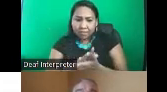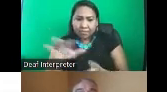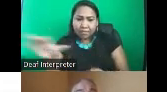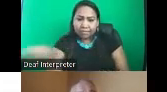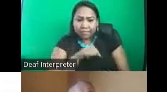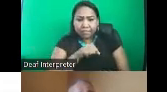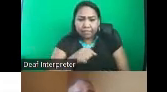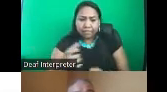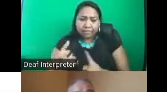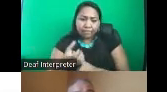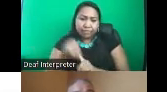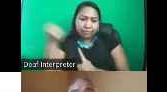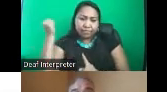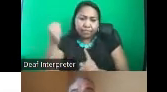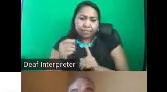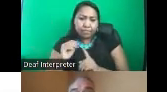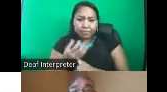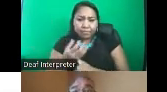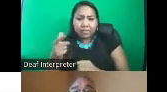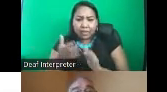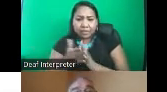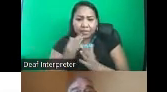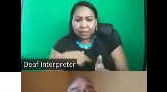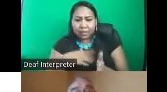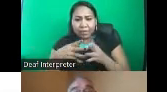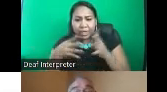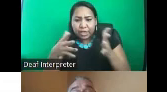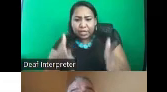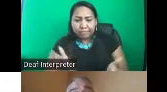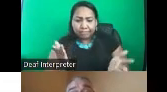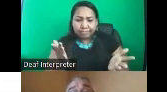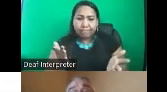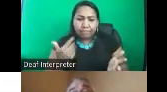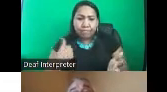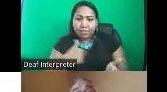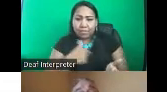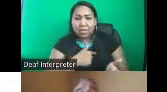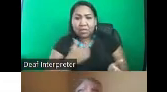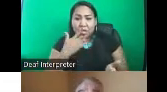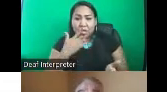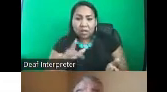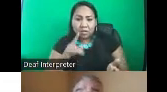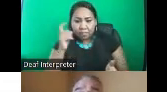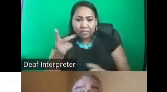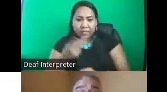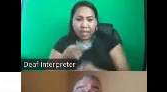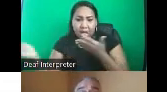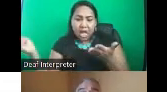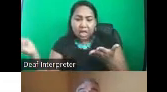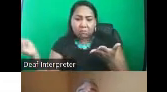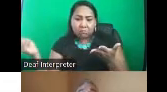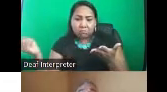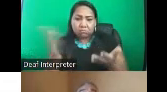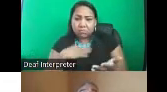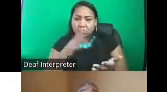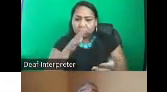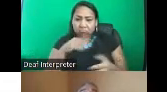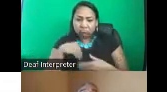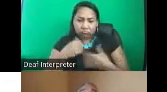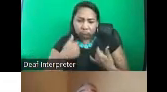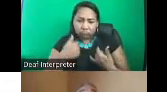Americans. Fortunately, they did not succeed with many people like my mother. The next slide, please.